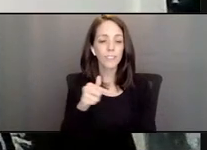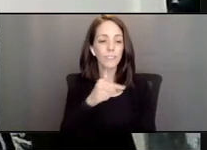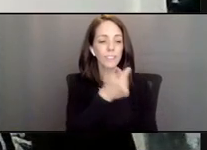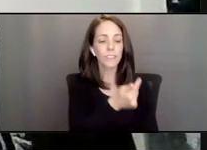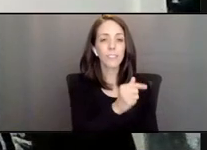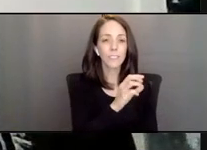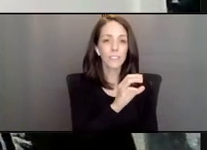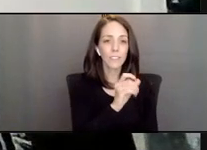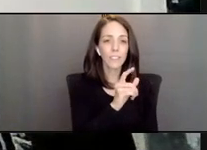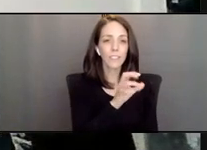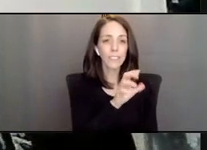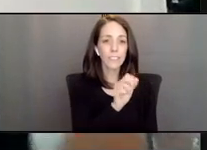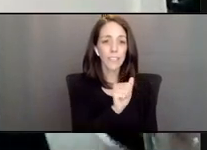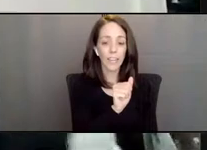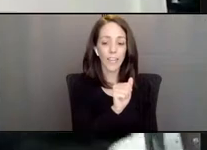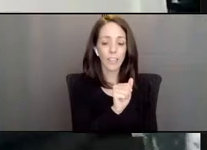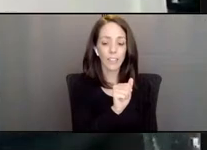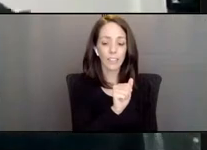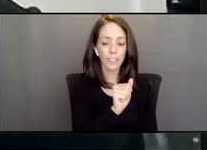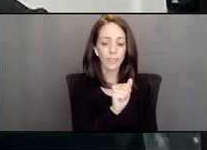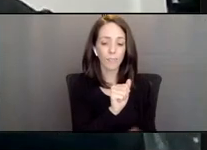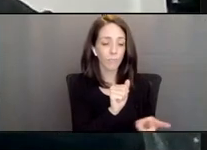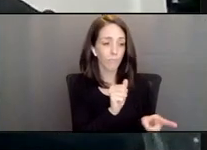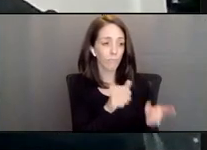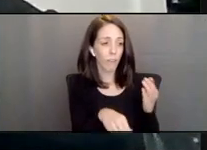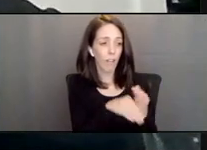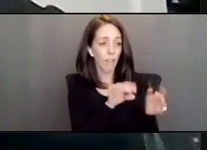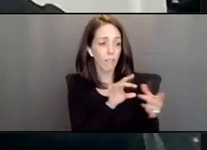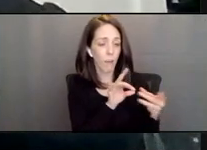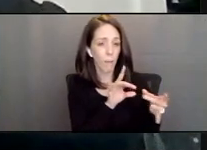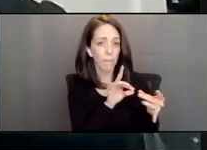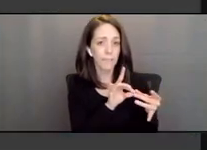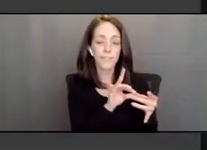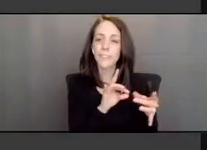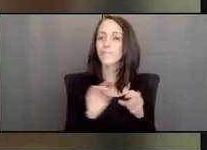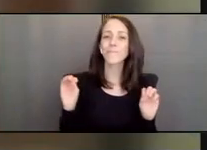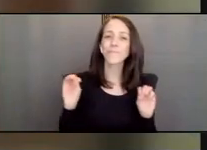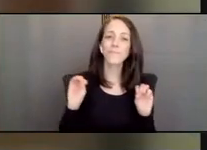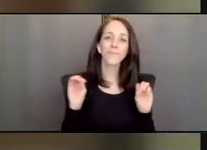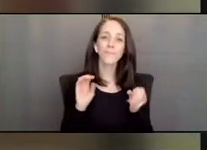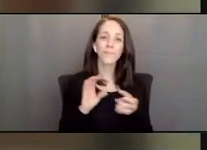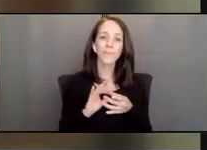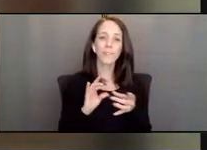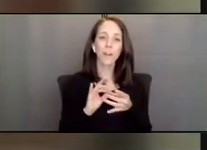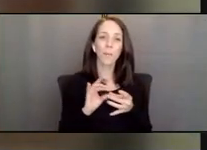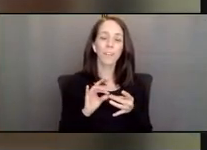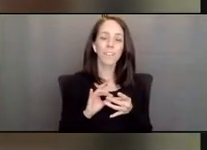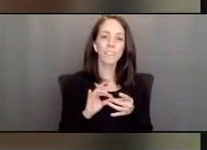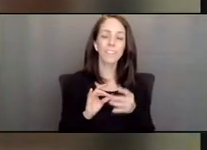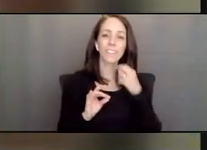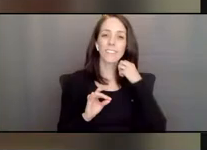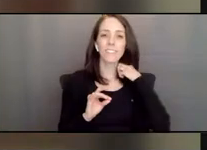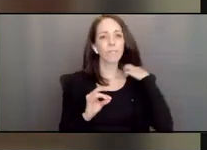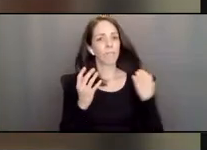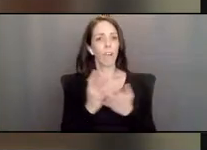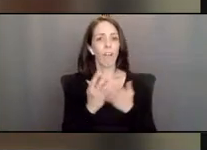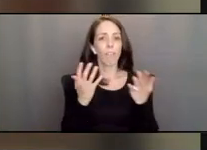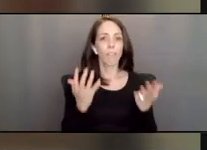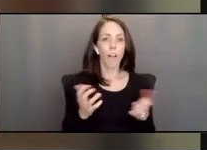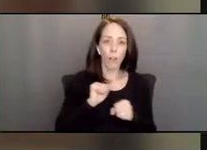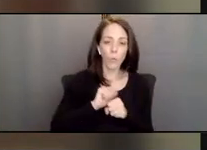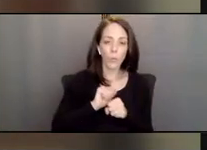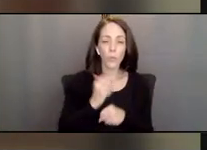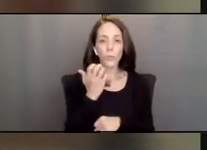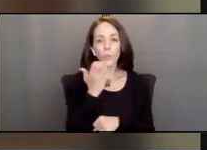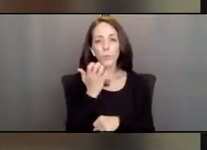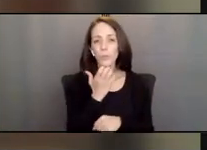with. I don't know that I necessarily have any comments. Huge amount of work, huge kudos to Bridget, to